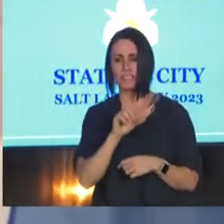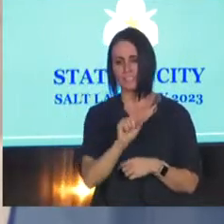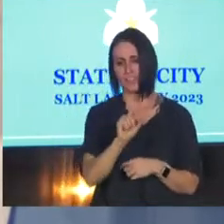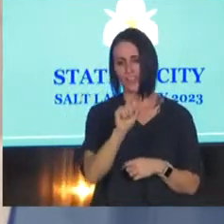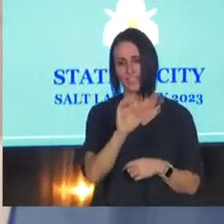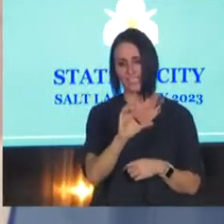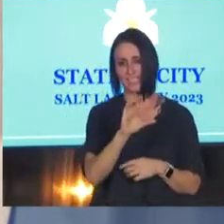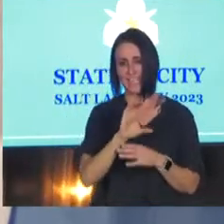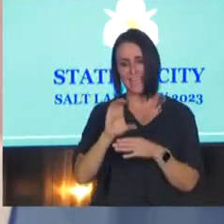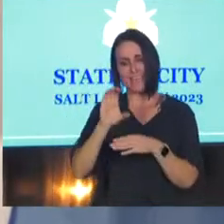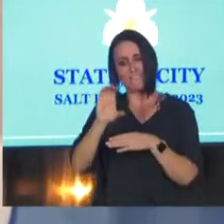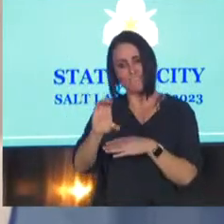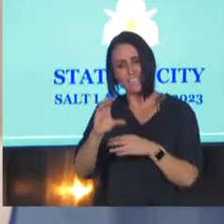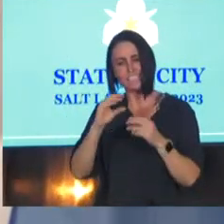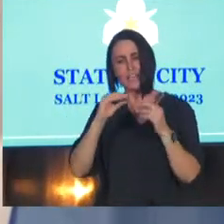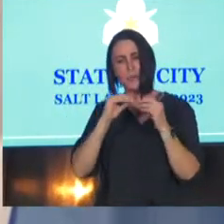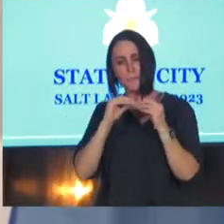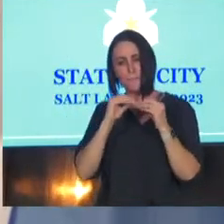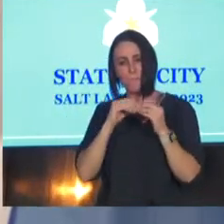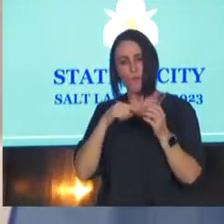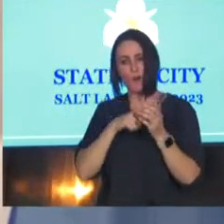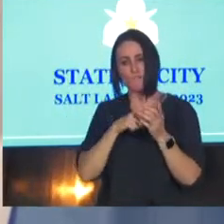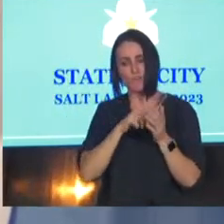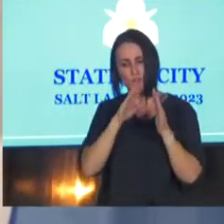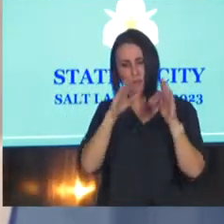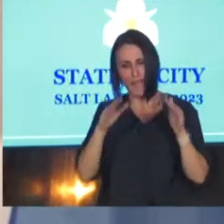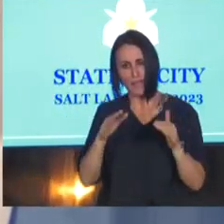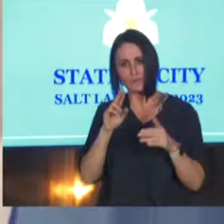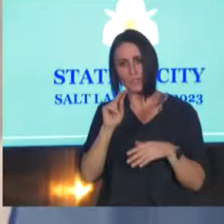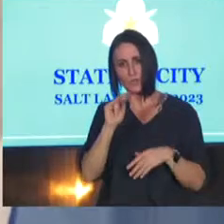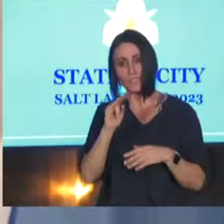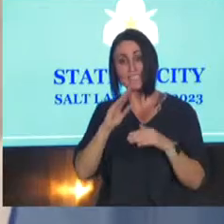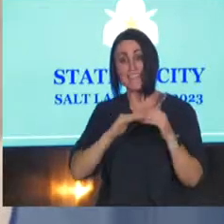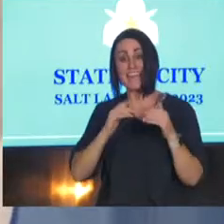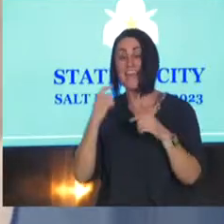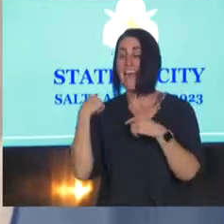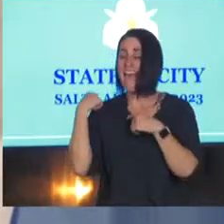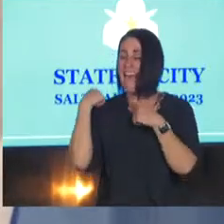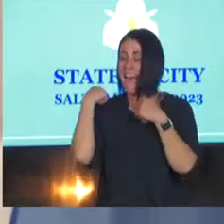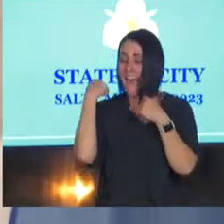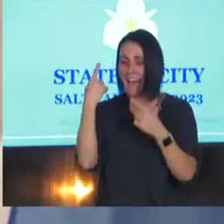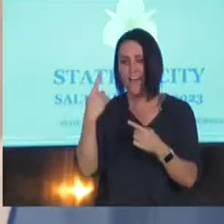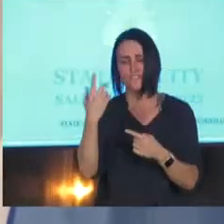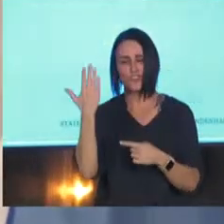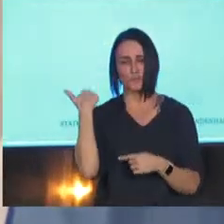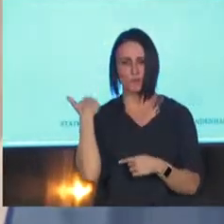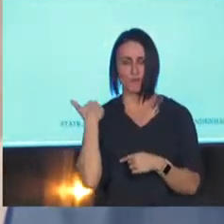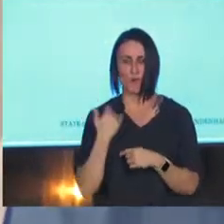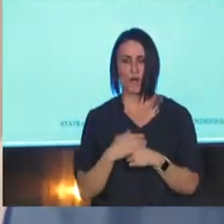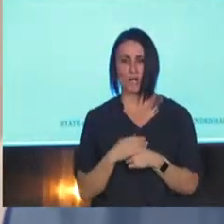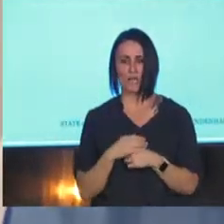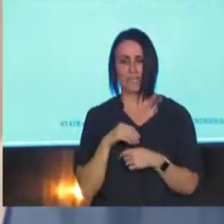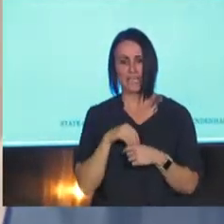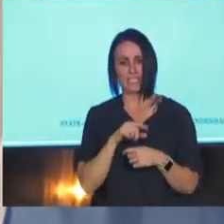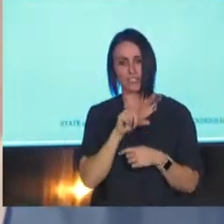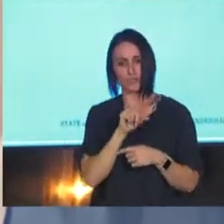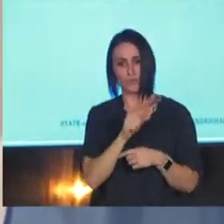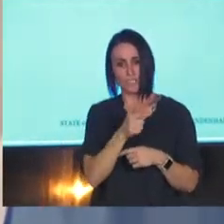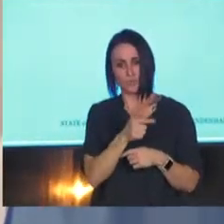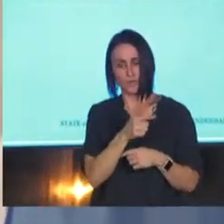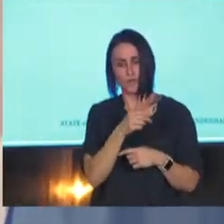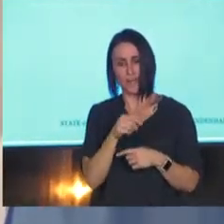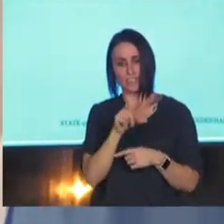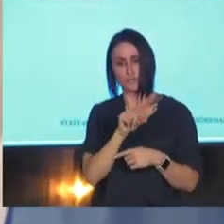City is investing more in affordable housing units than we have ever before. In 2021 and